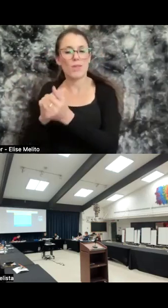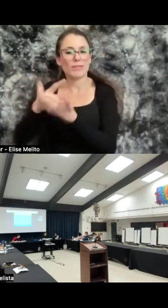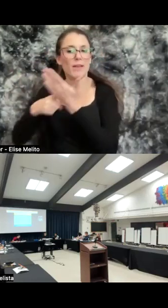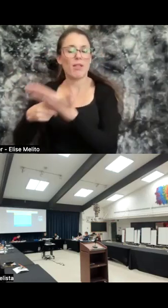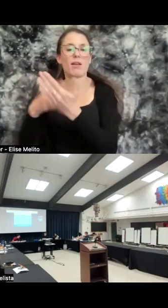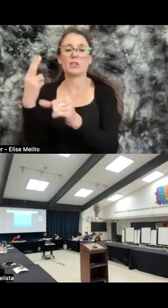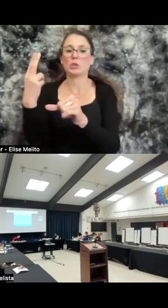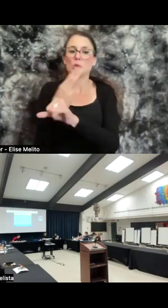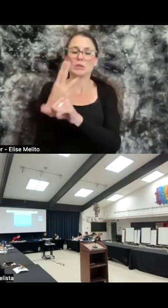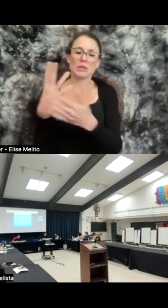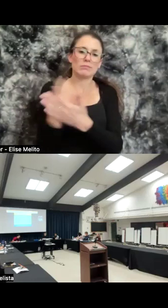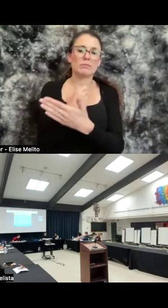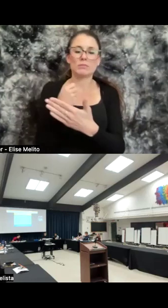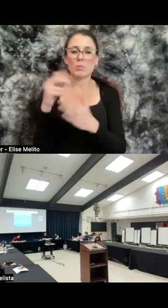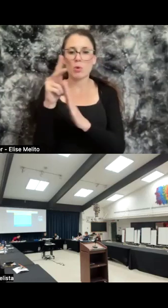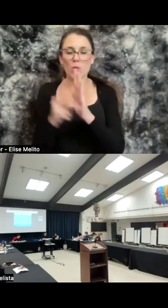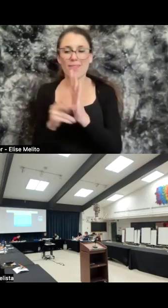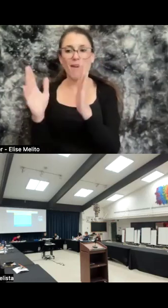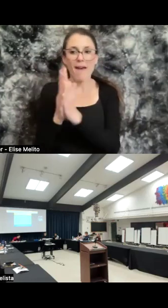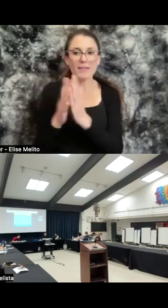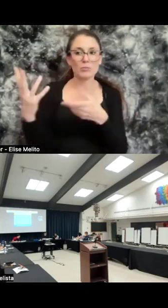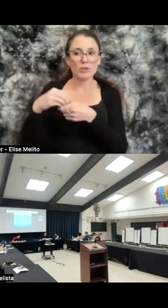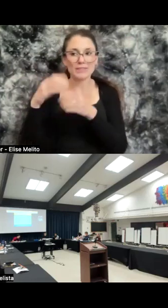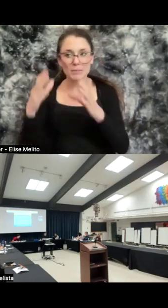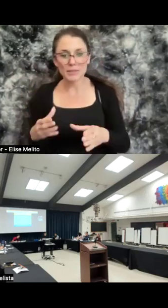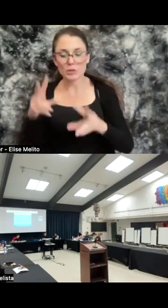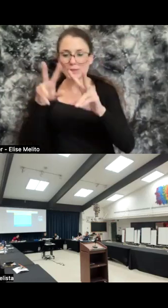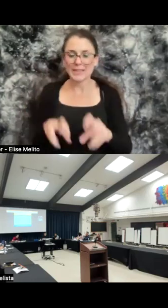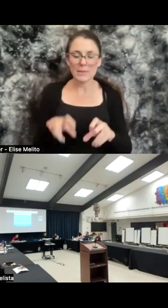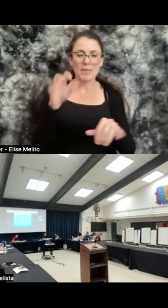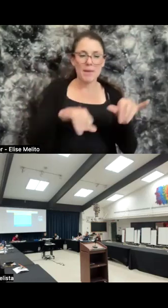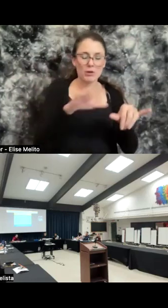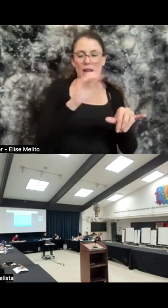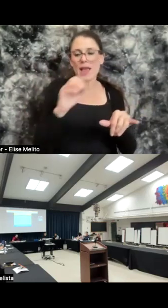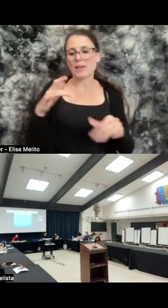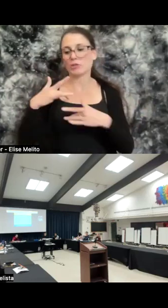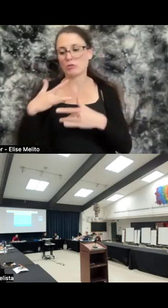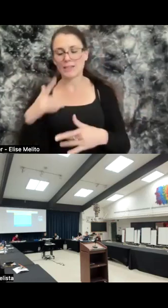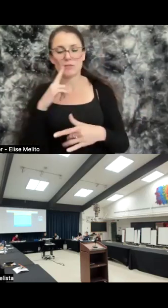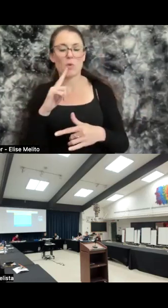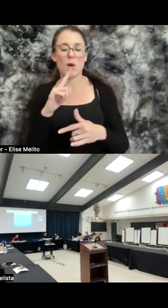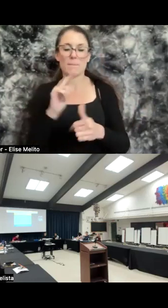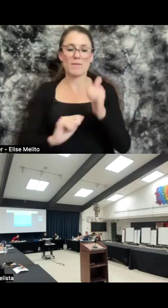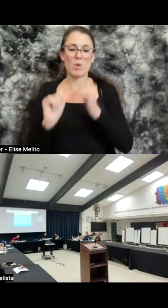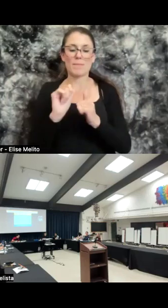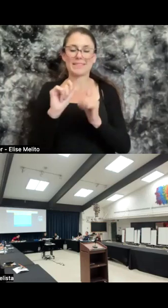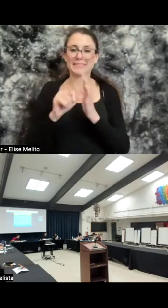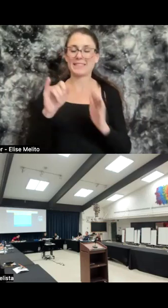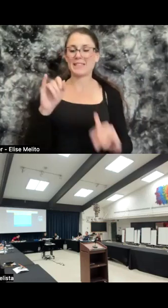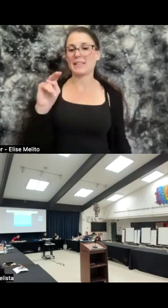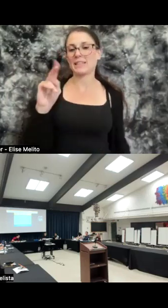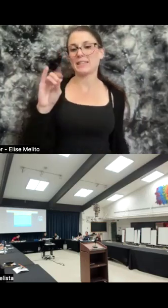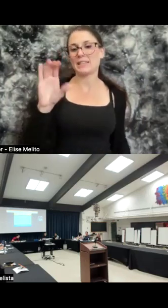protocol that asks participants to examine the patterns and trends of performance indicators and to generate root